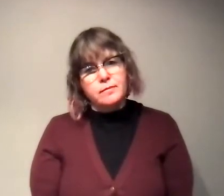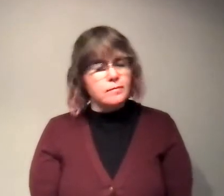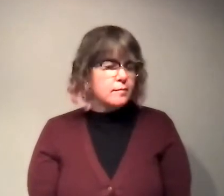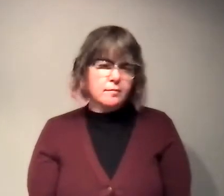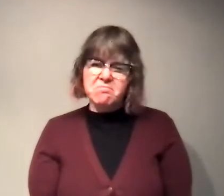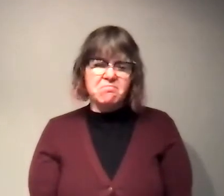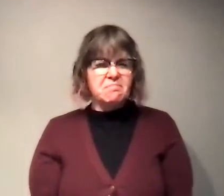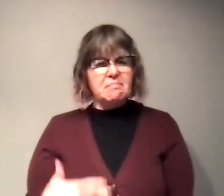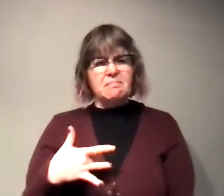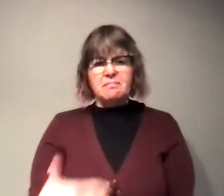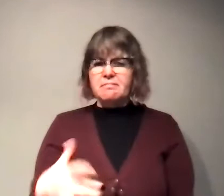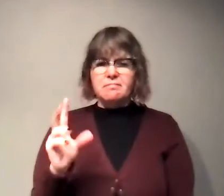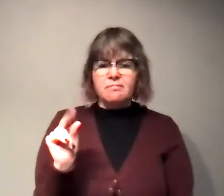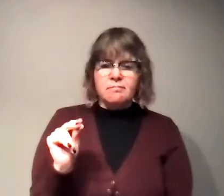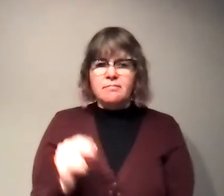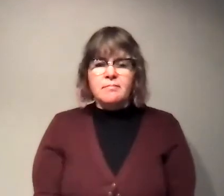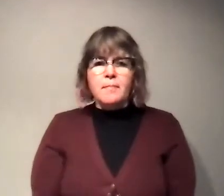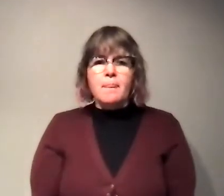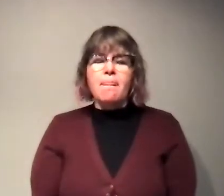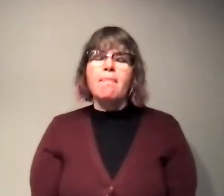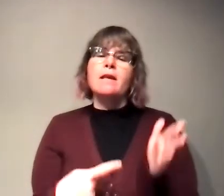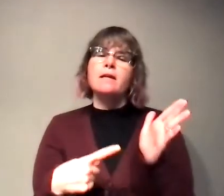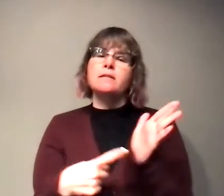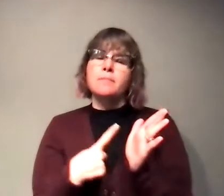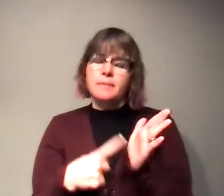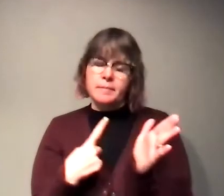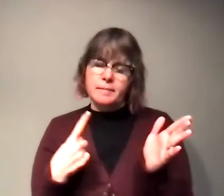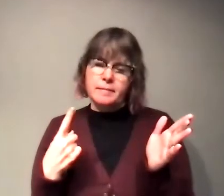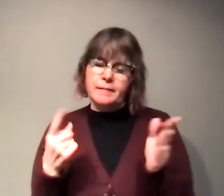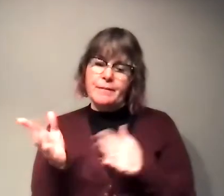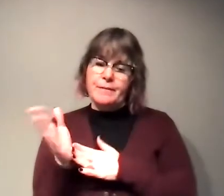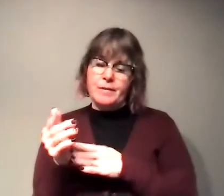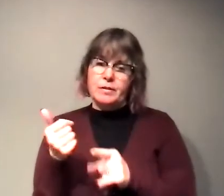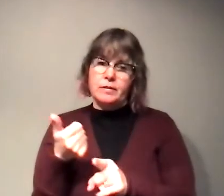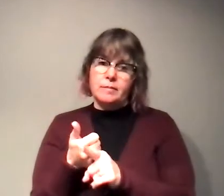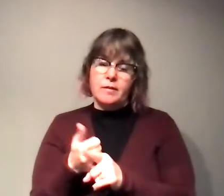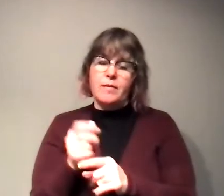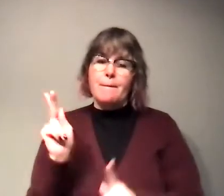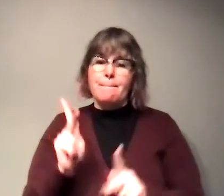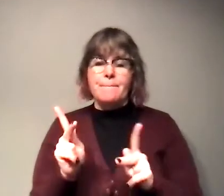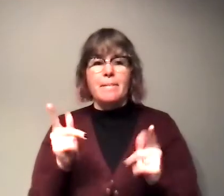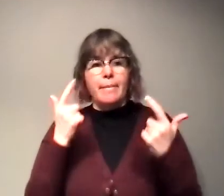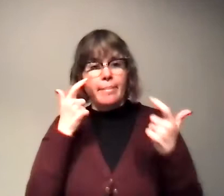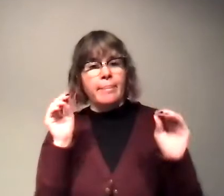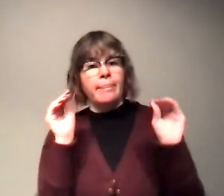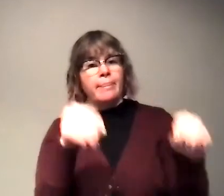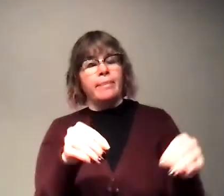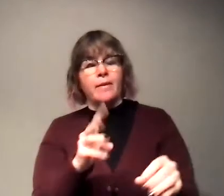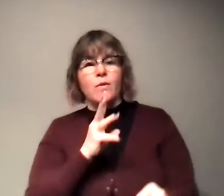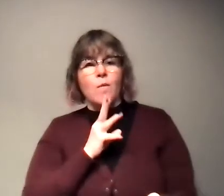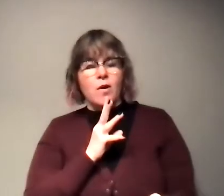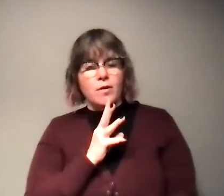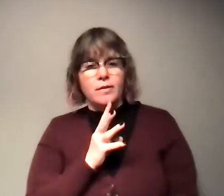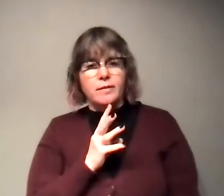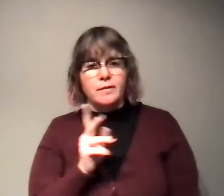Not usually. Sometimes there are fish that people add to the water because